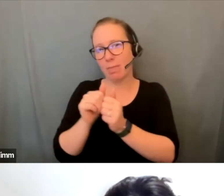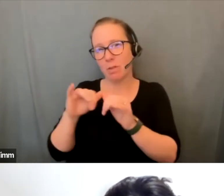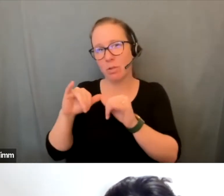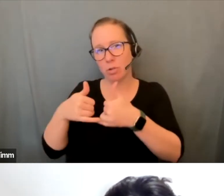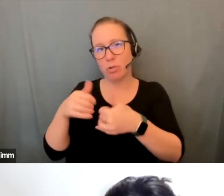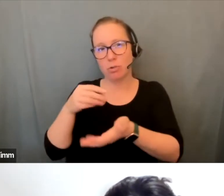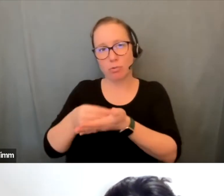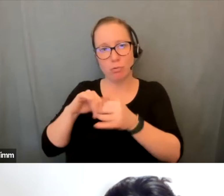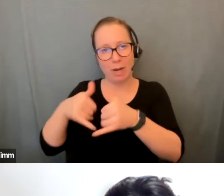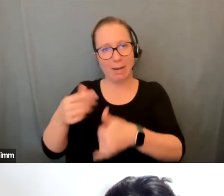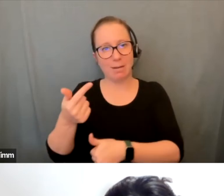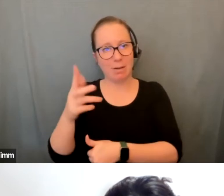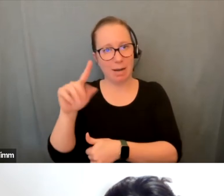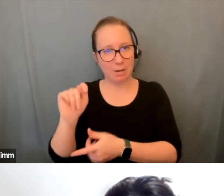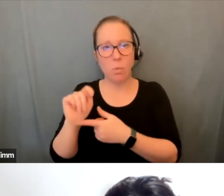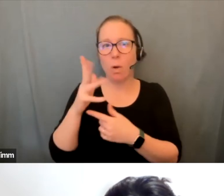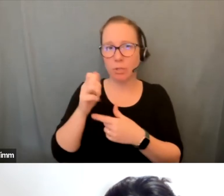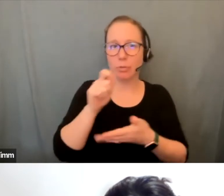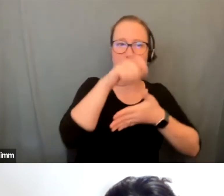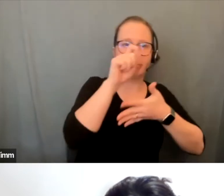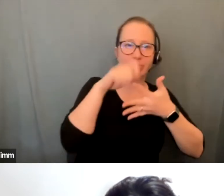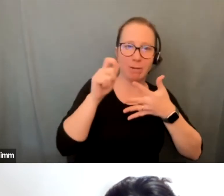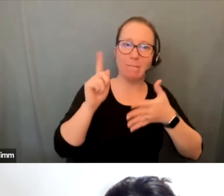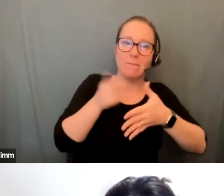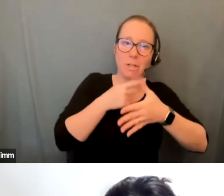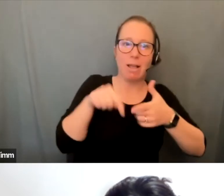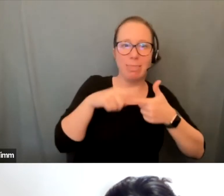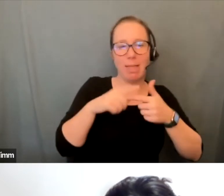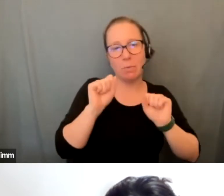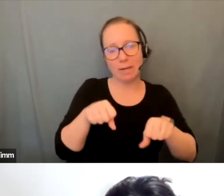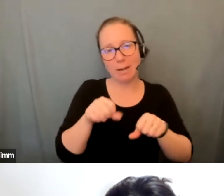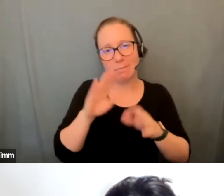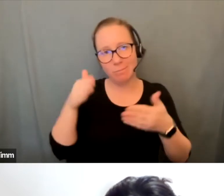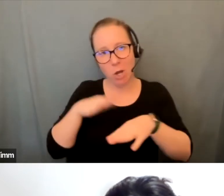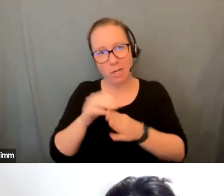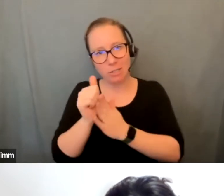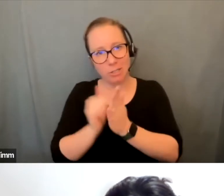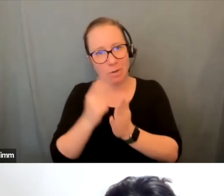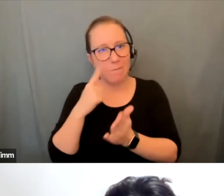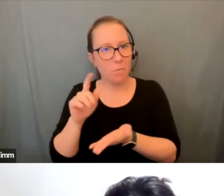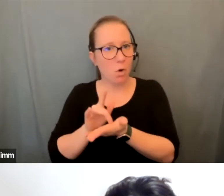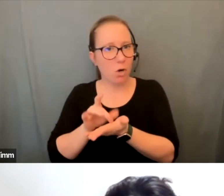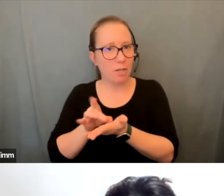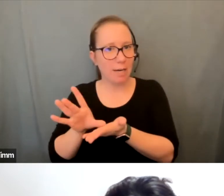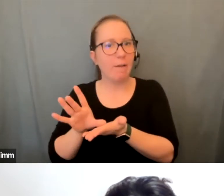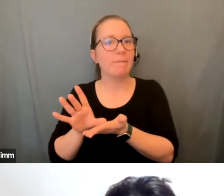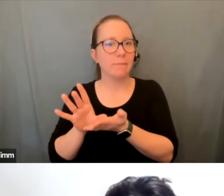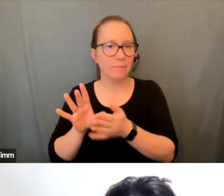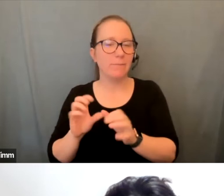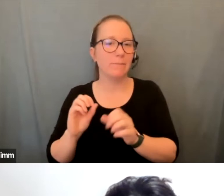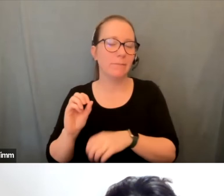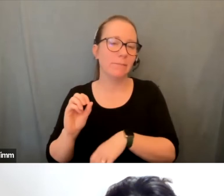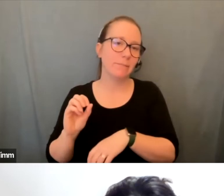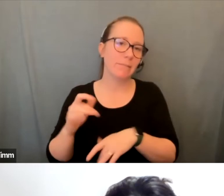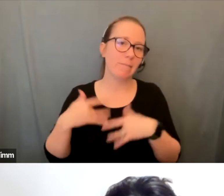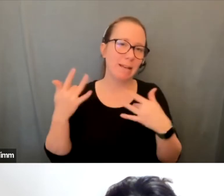hit first. And then we can work on the agenda for the kickoff. We're hoping sometime in June is our goal, and